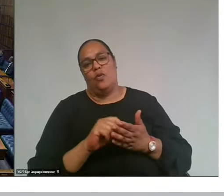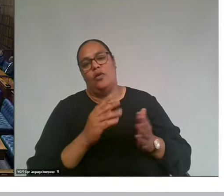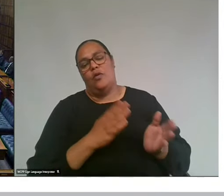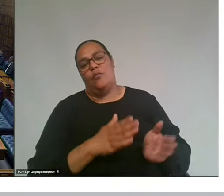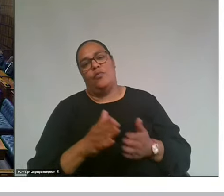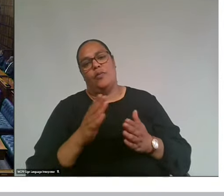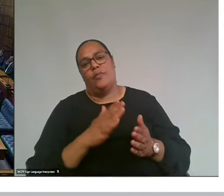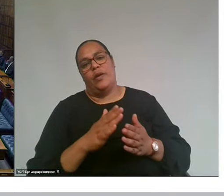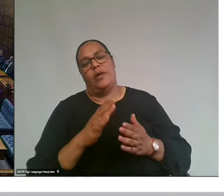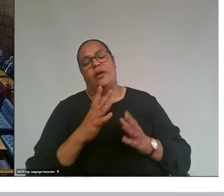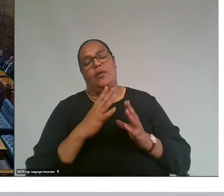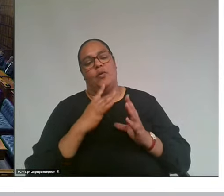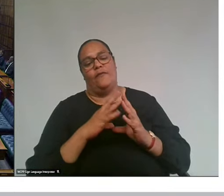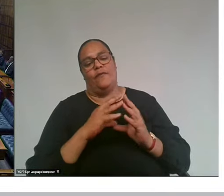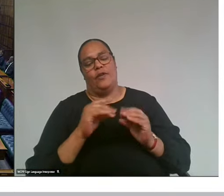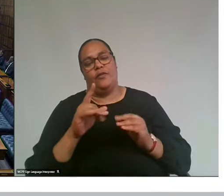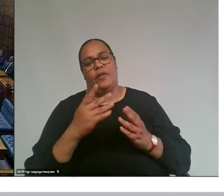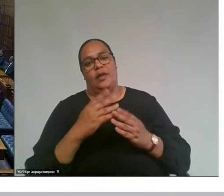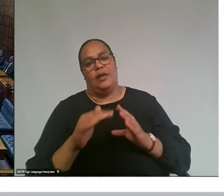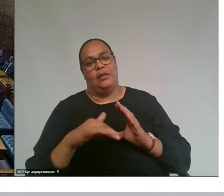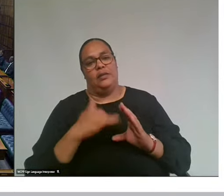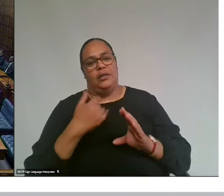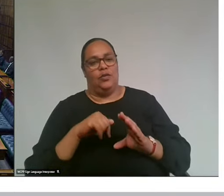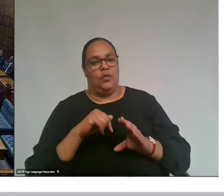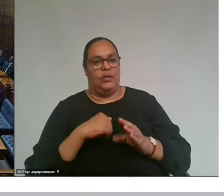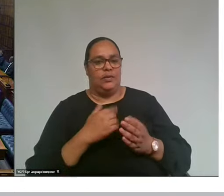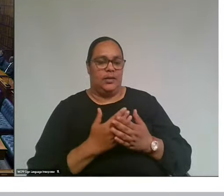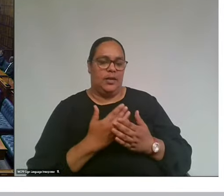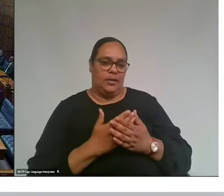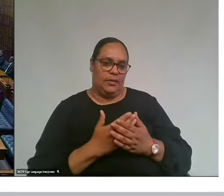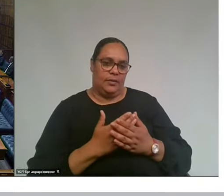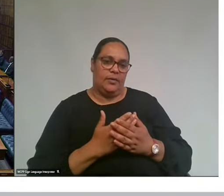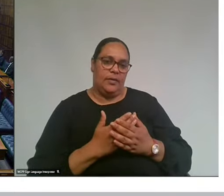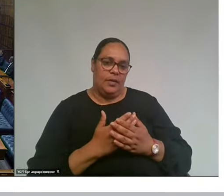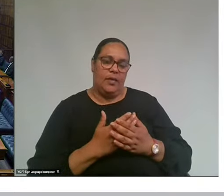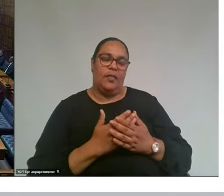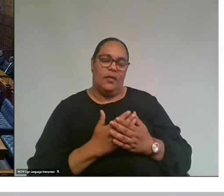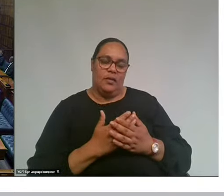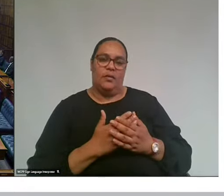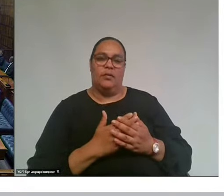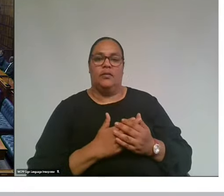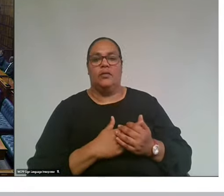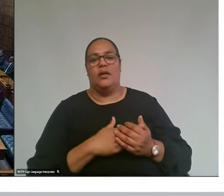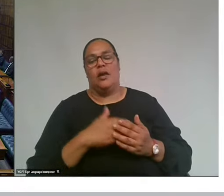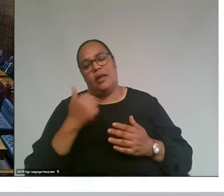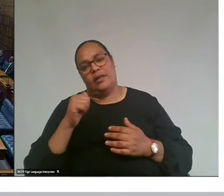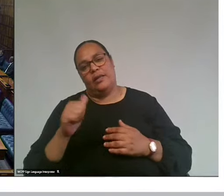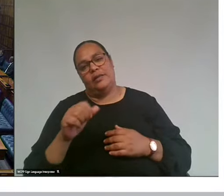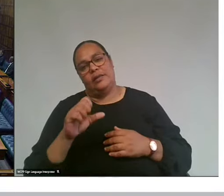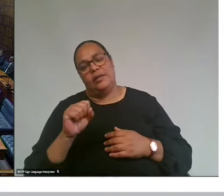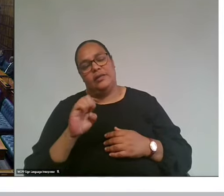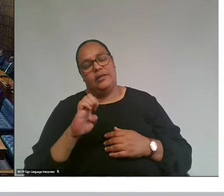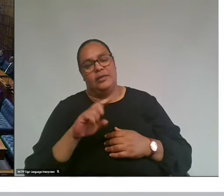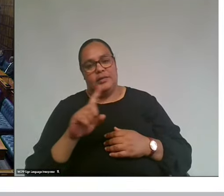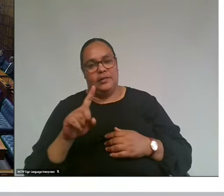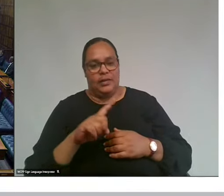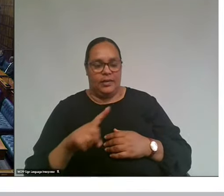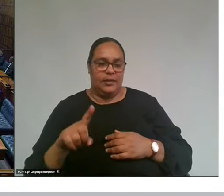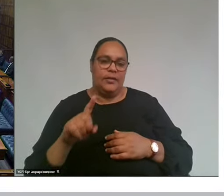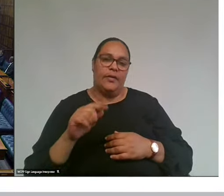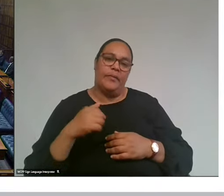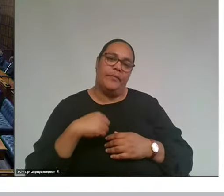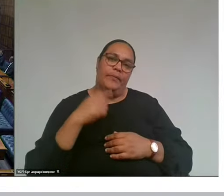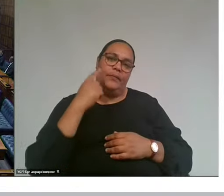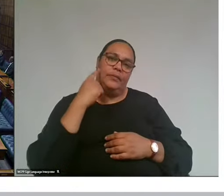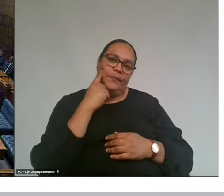um is completed if that could be sent to us um and then on the Atlantis sez um um I